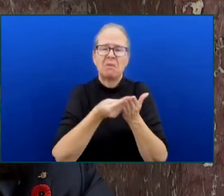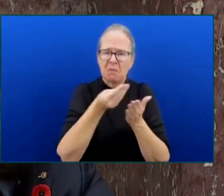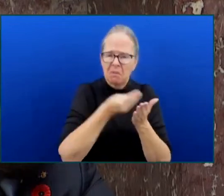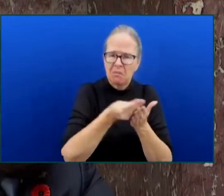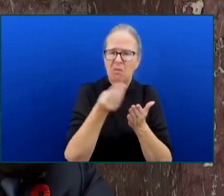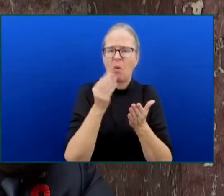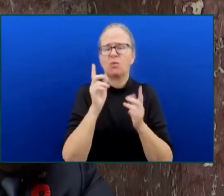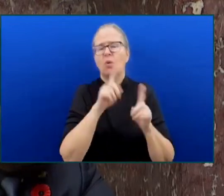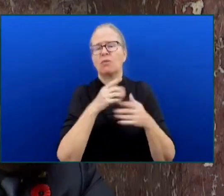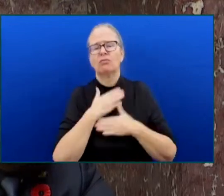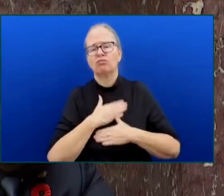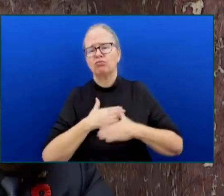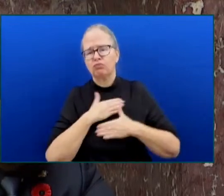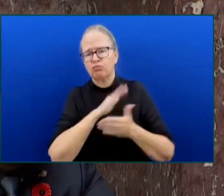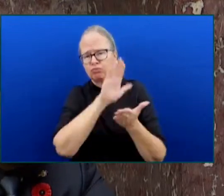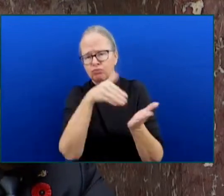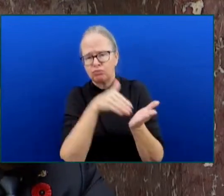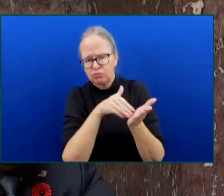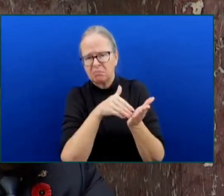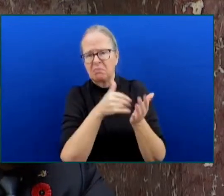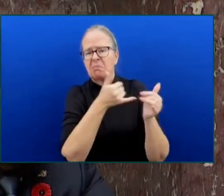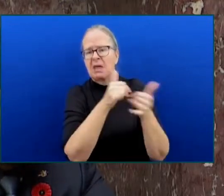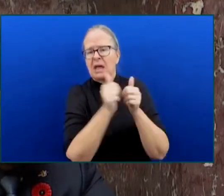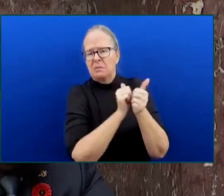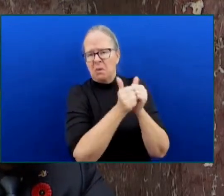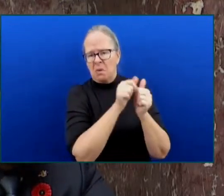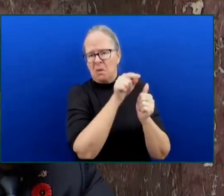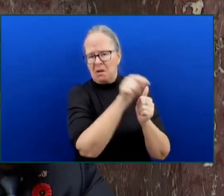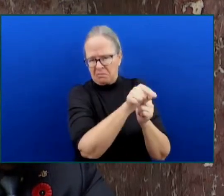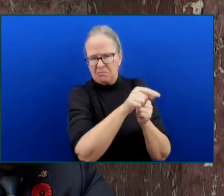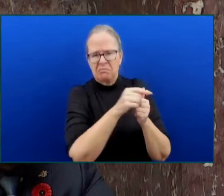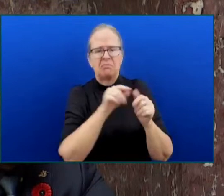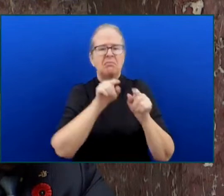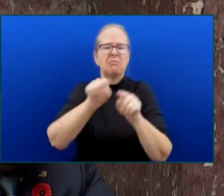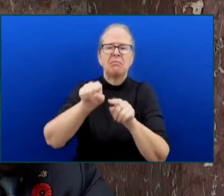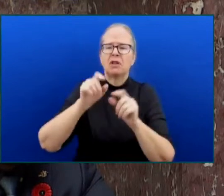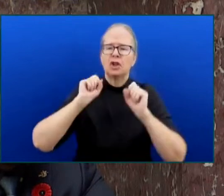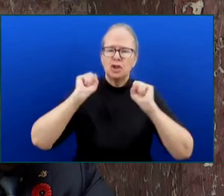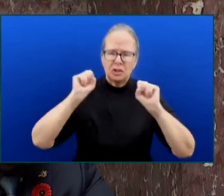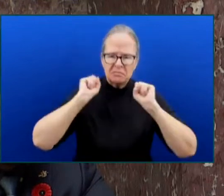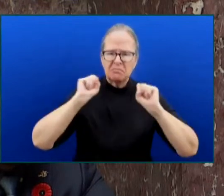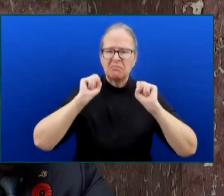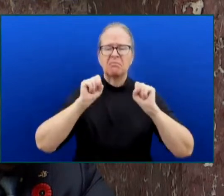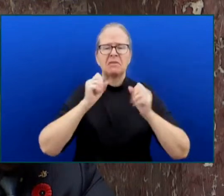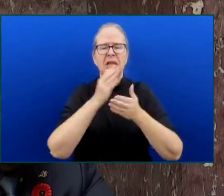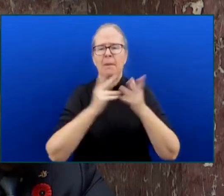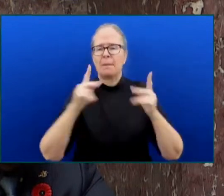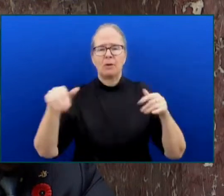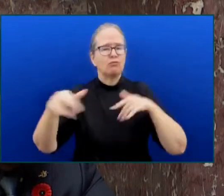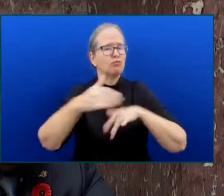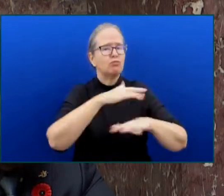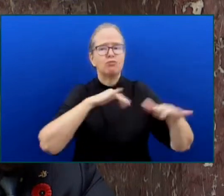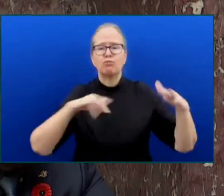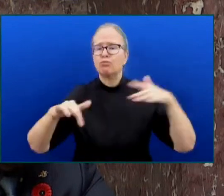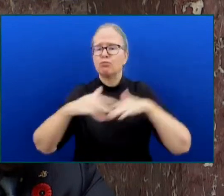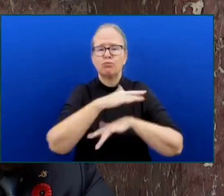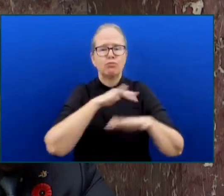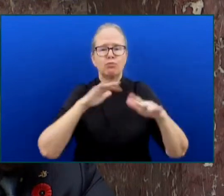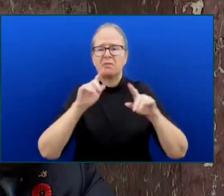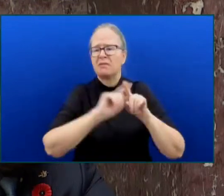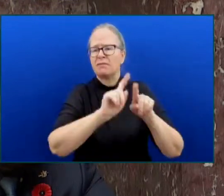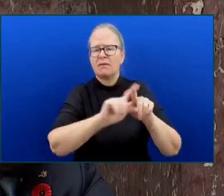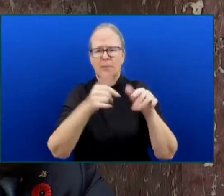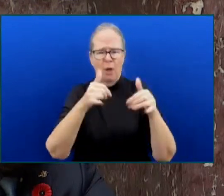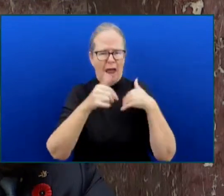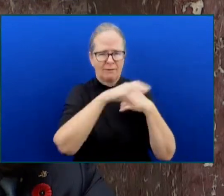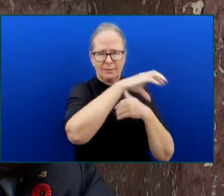pickleball, access to a fitness gym, and parties being attended by excited kids in costumes. Others came out of the